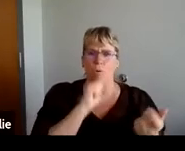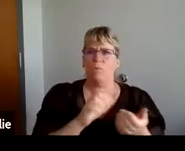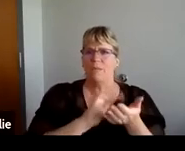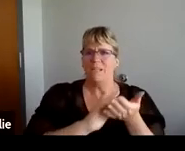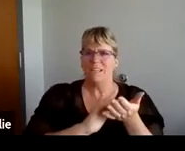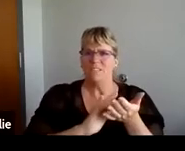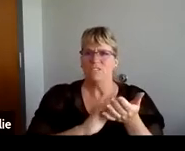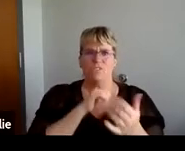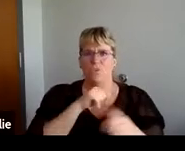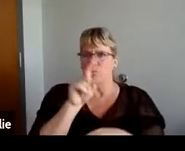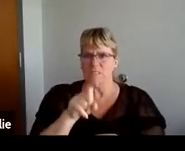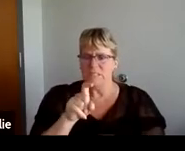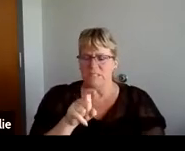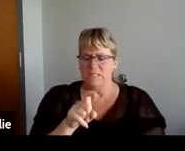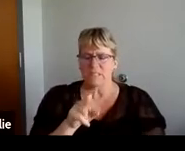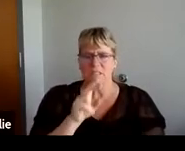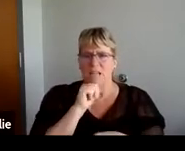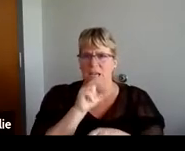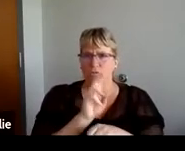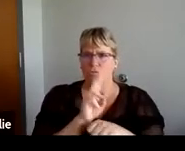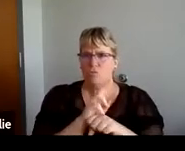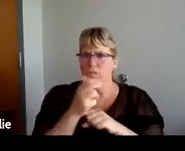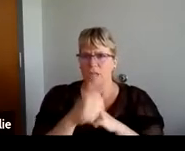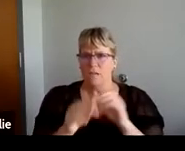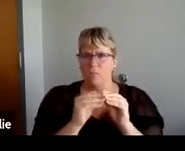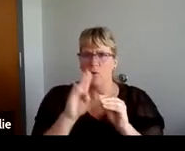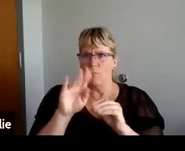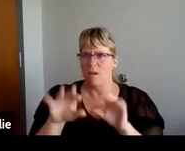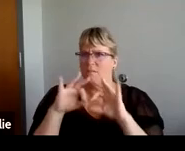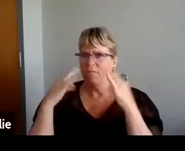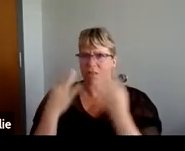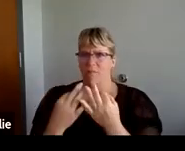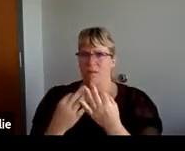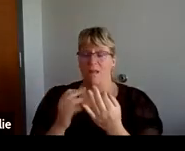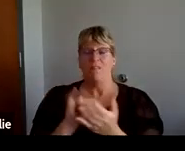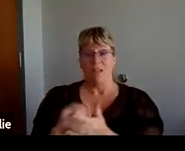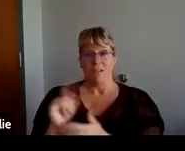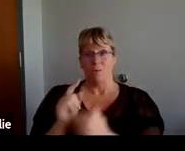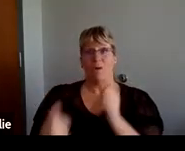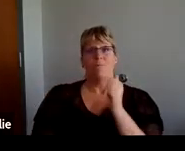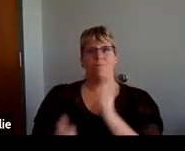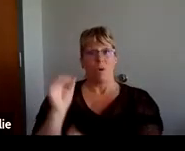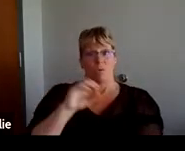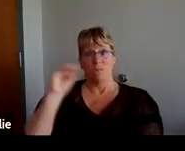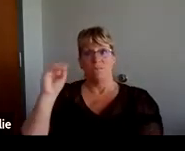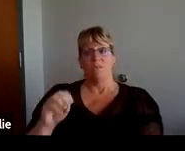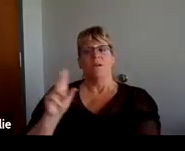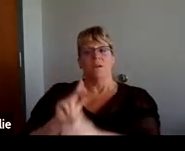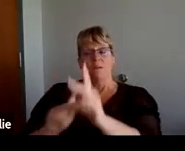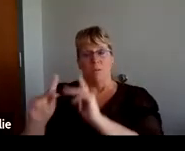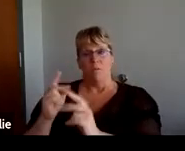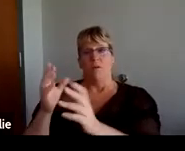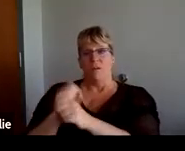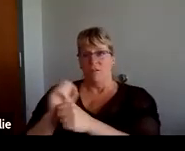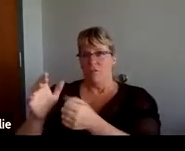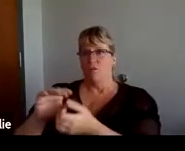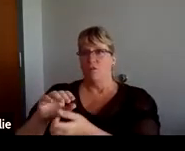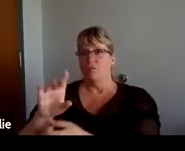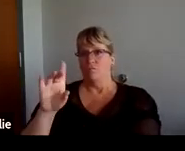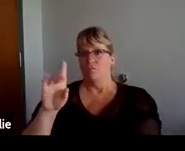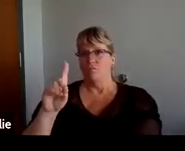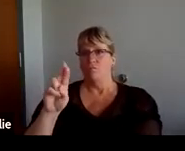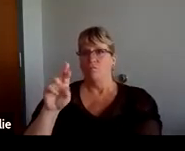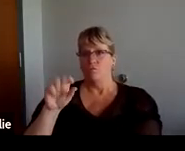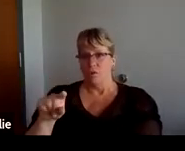that are no longer used by your family, because that's where the majority of our prescription misuse and abuse is